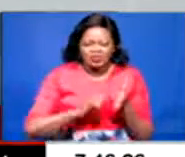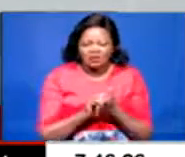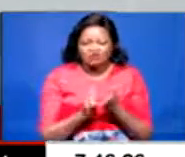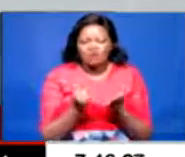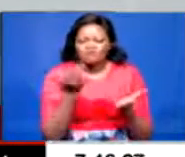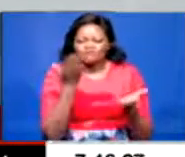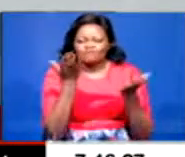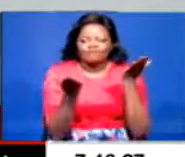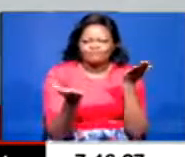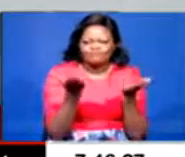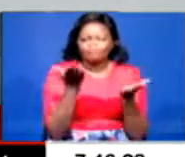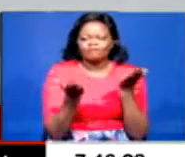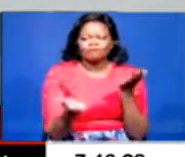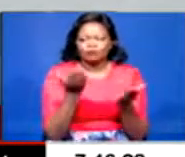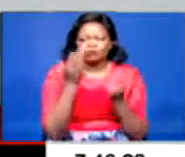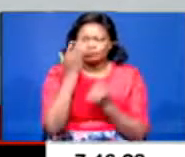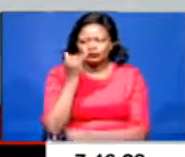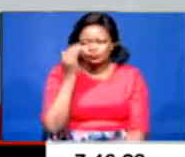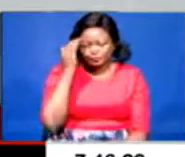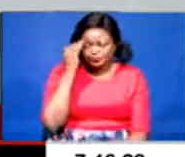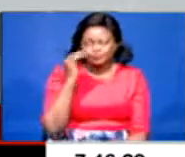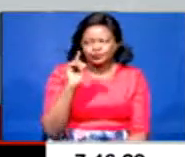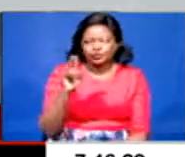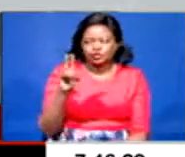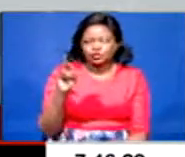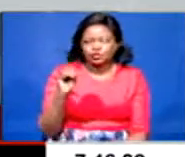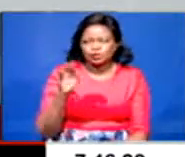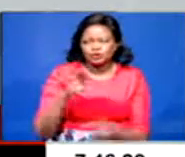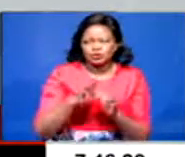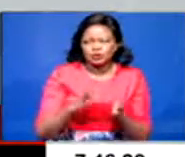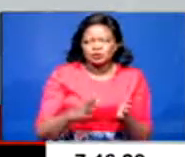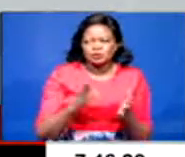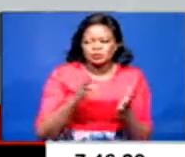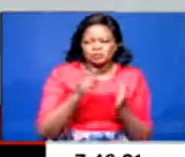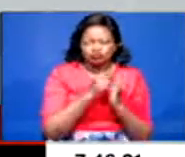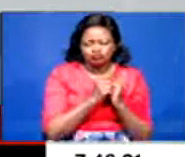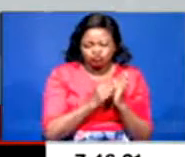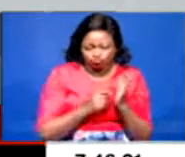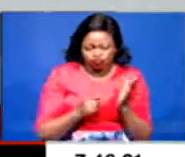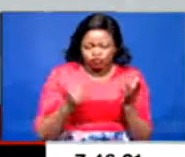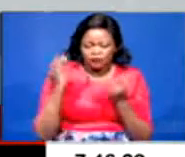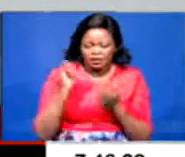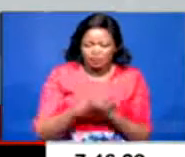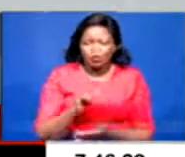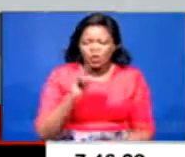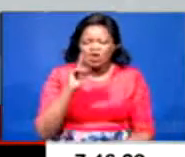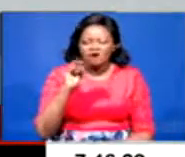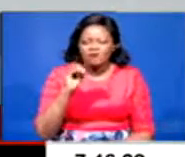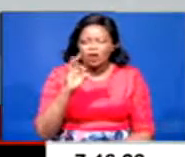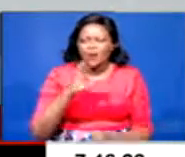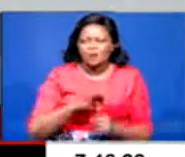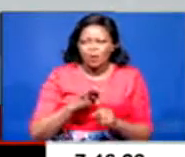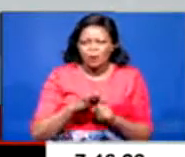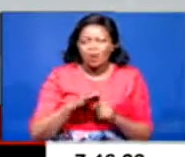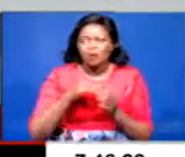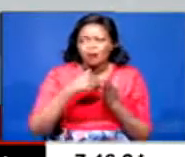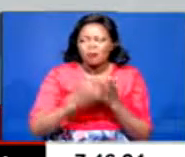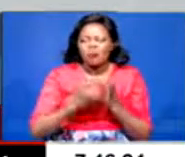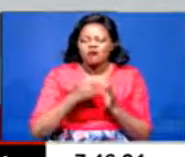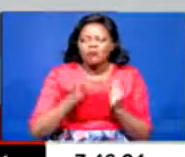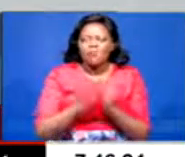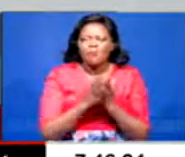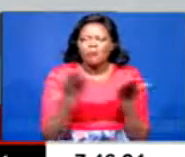because if you identify 120 voters on the KIMS kit, we expect 120 ballots to have been plucked from the book. We